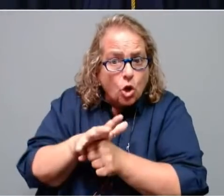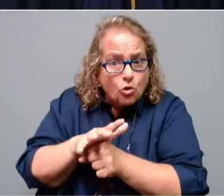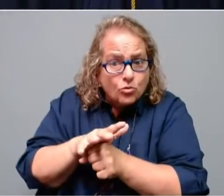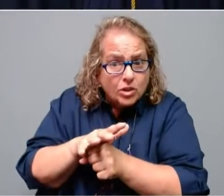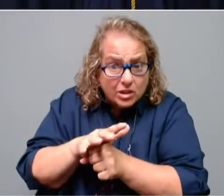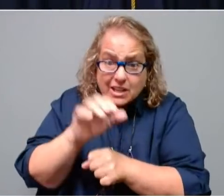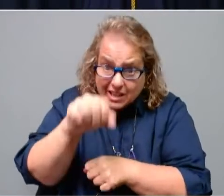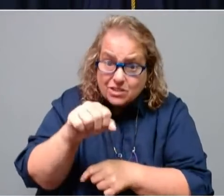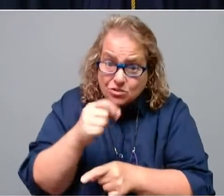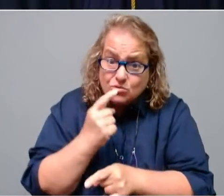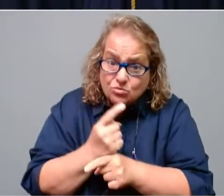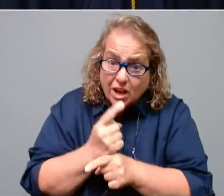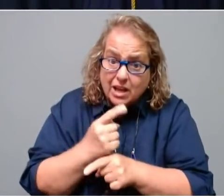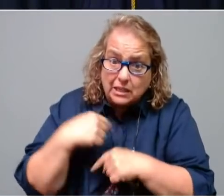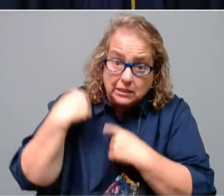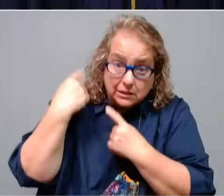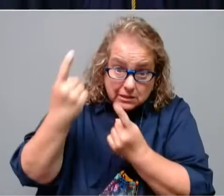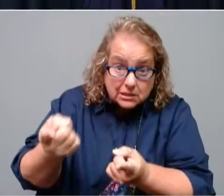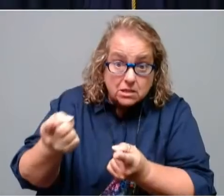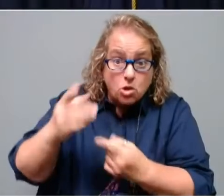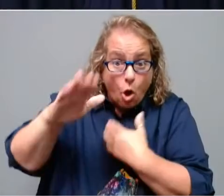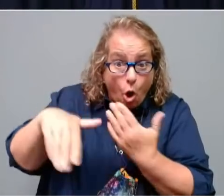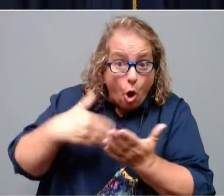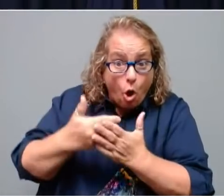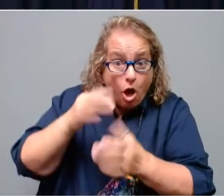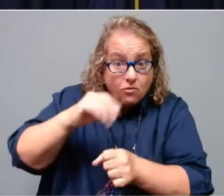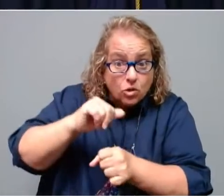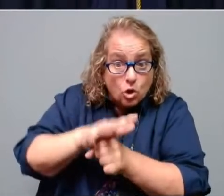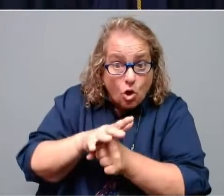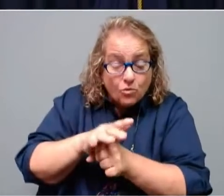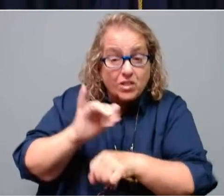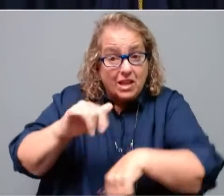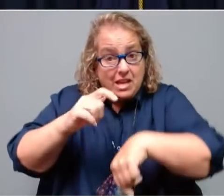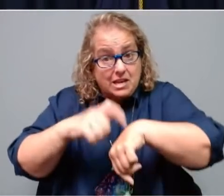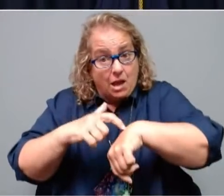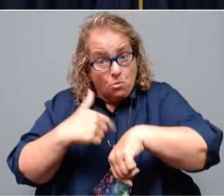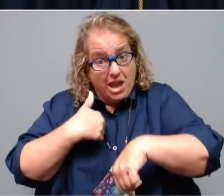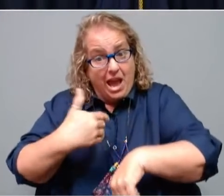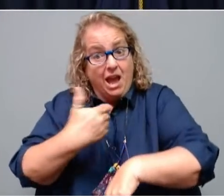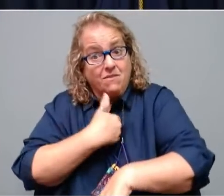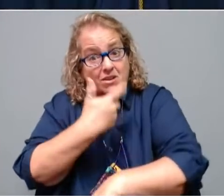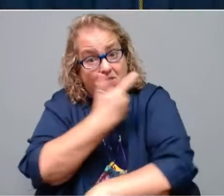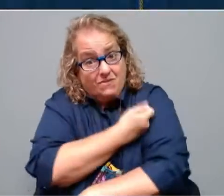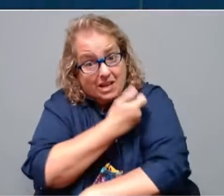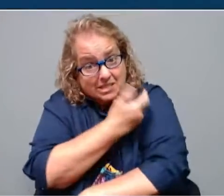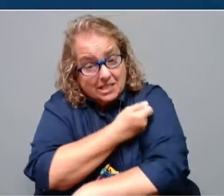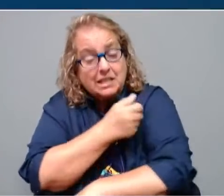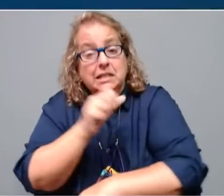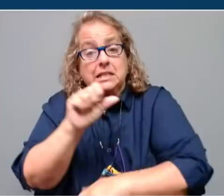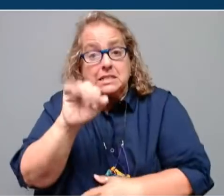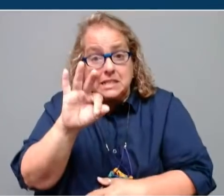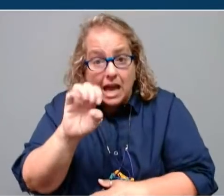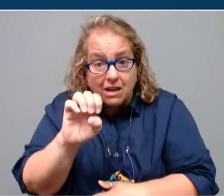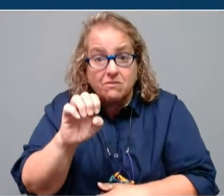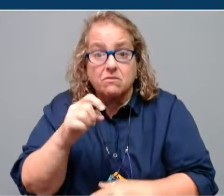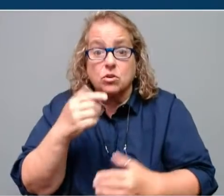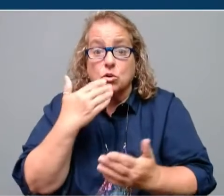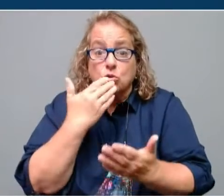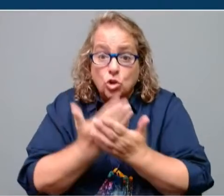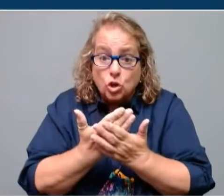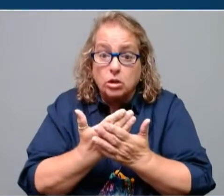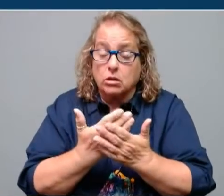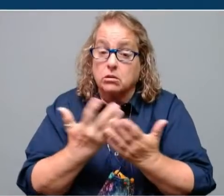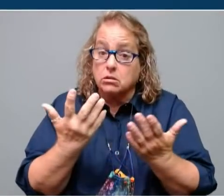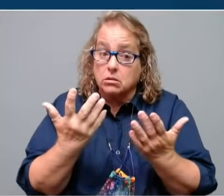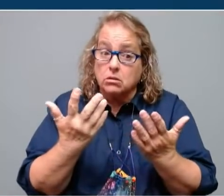when we have vaccines, safe and effective out there, that cut down on the virus, at a time when we